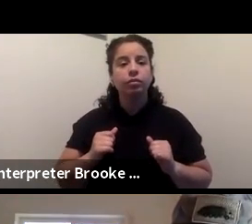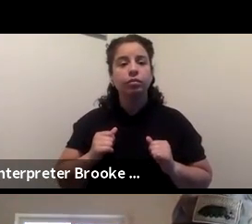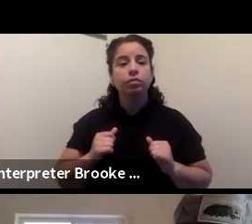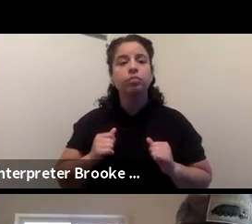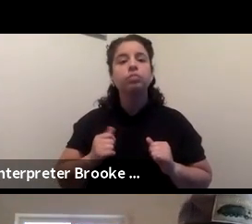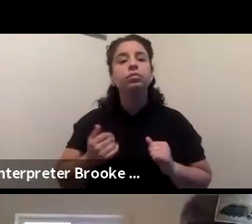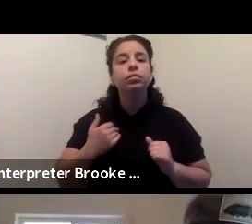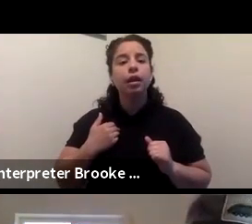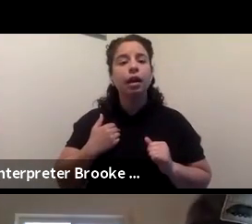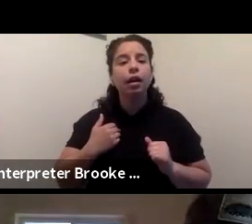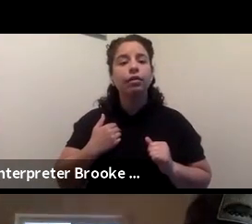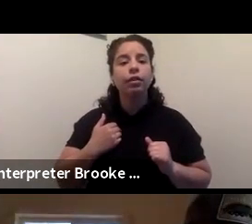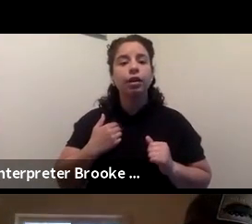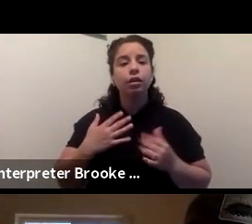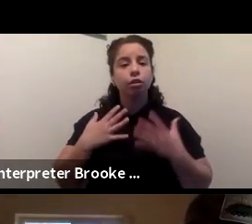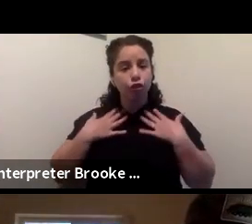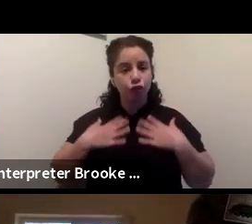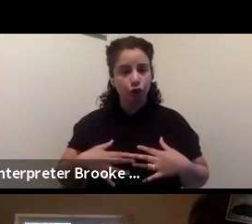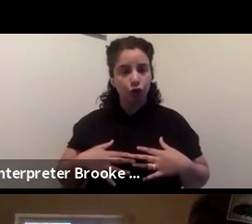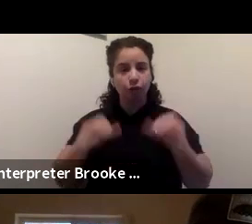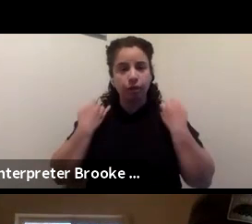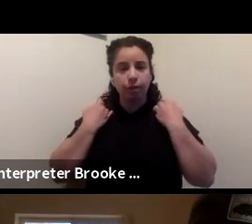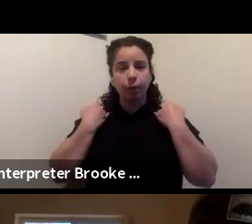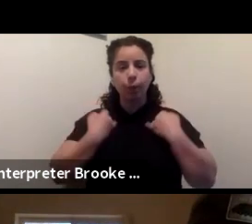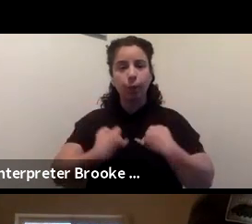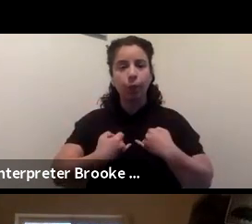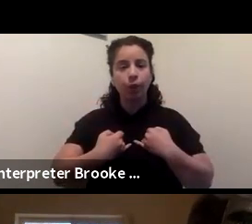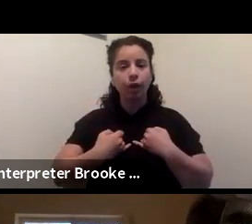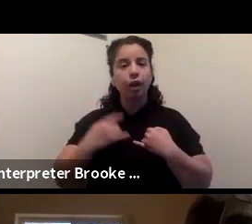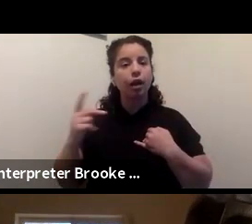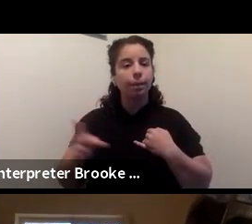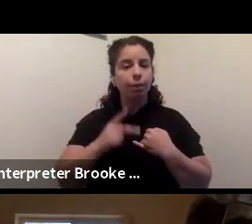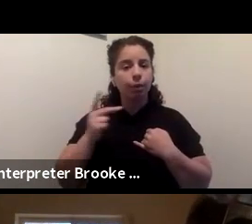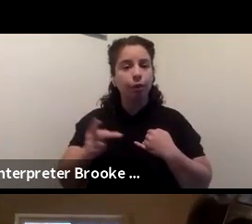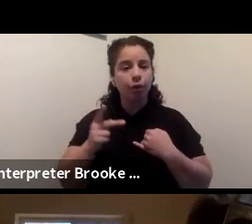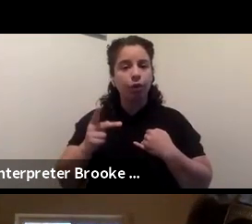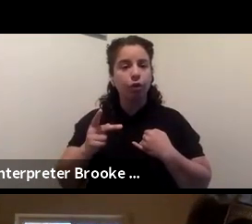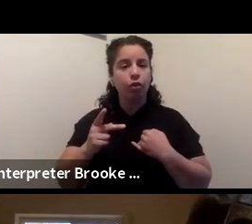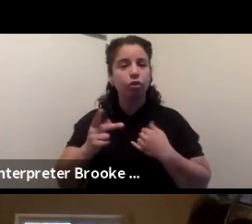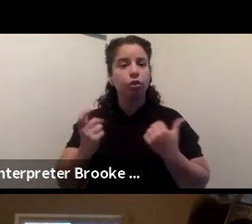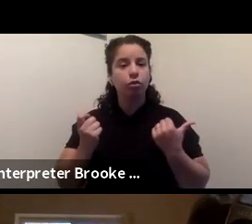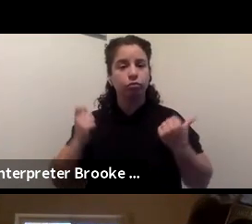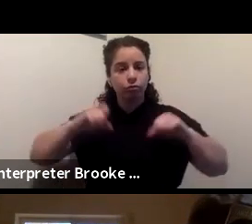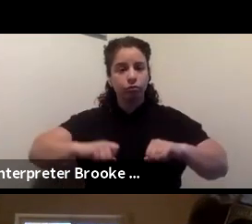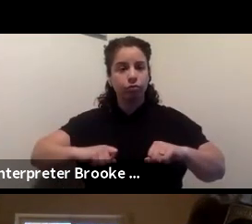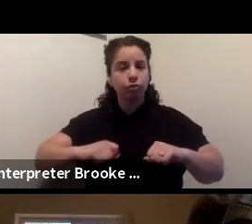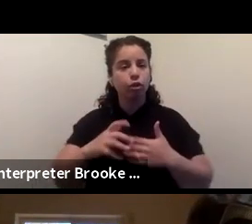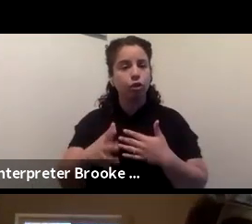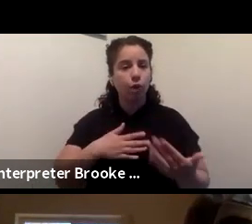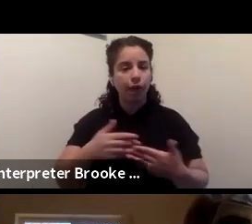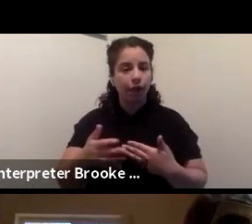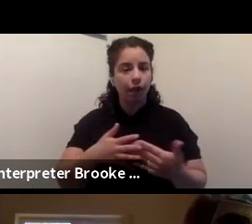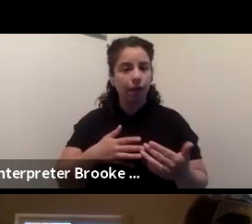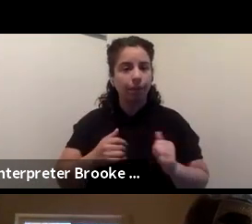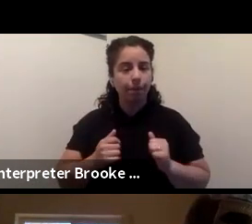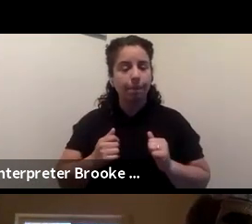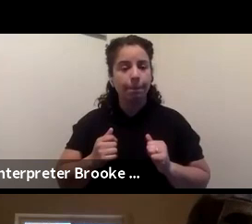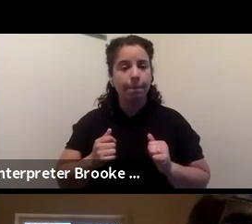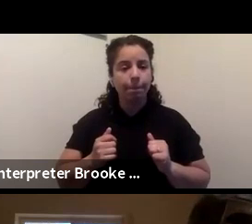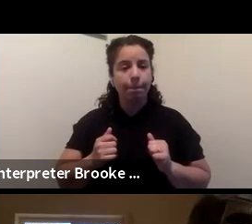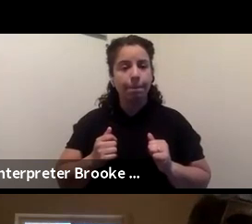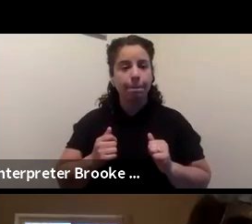purple V-neck shirt and a gray sweater. And how am